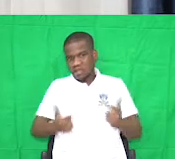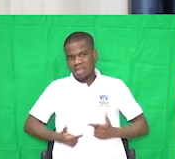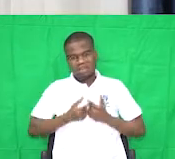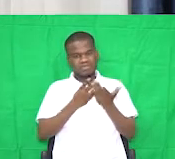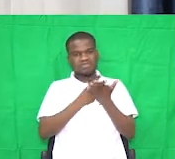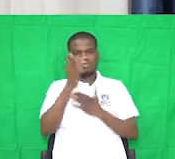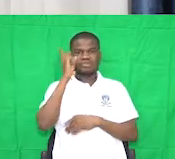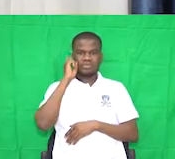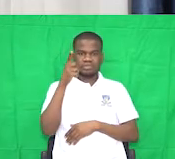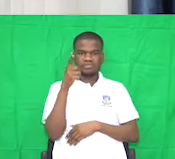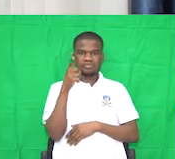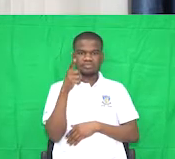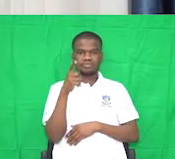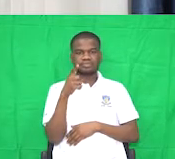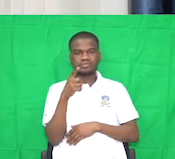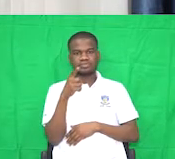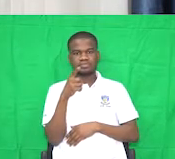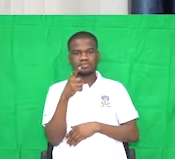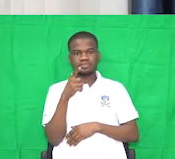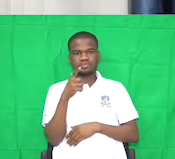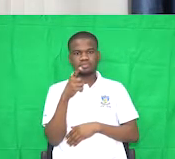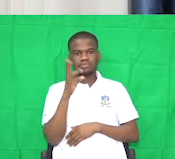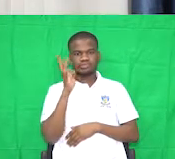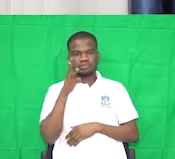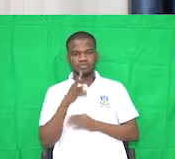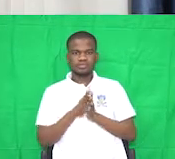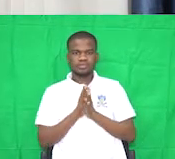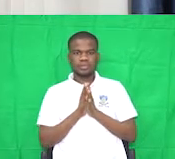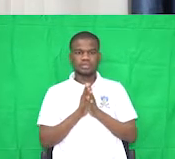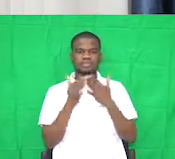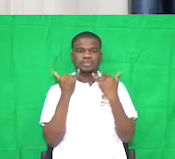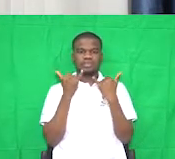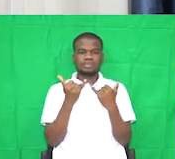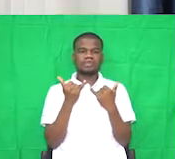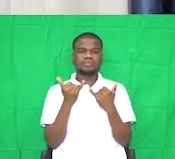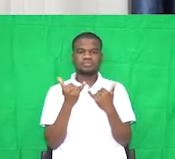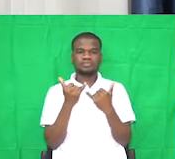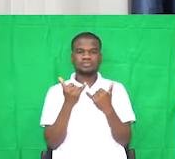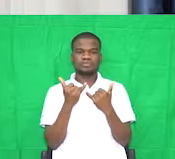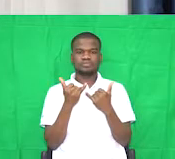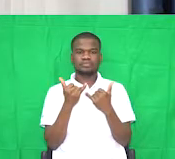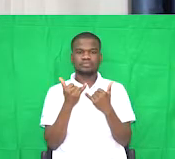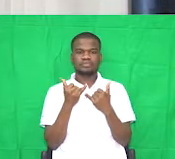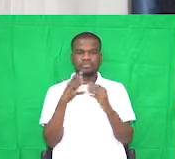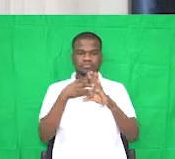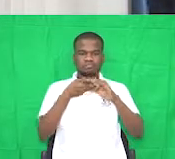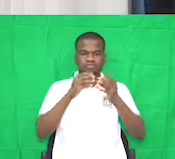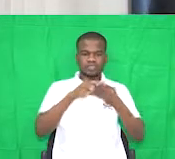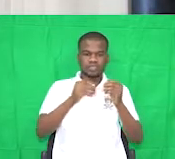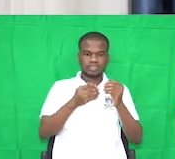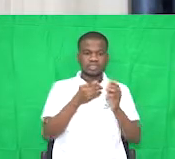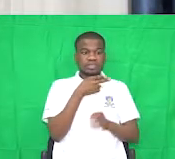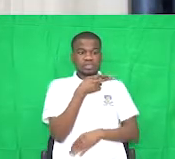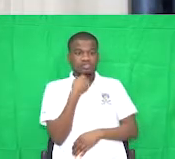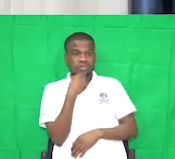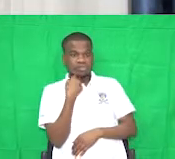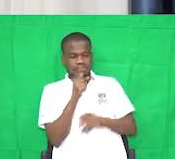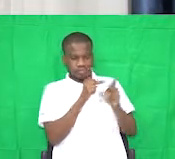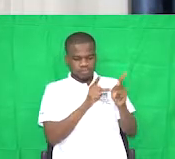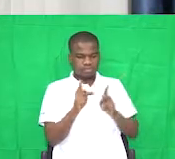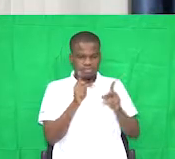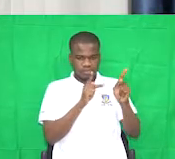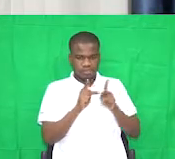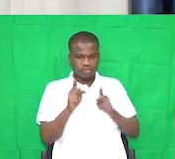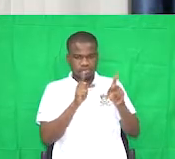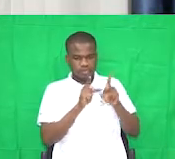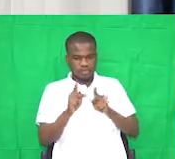his five-year-old daughter was disturbing her literally in his library. And the man